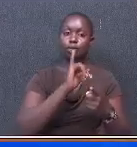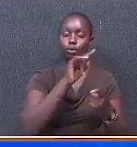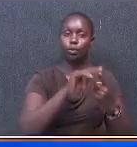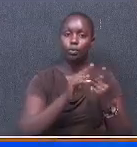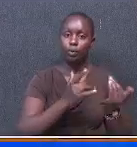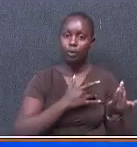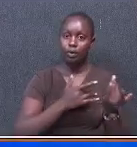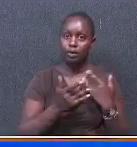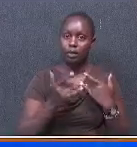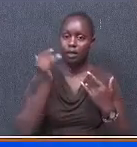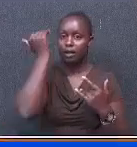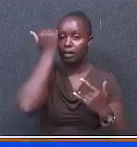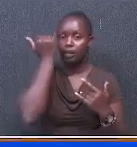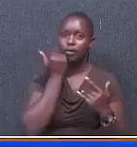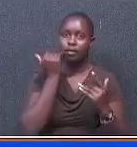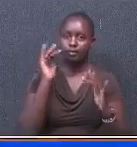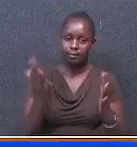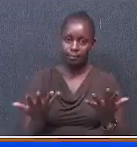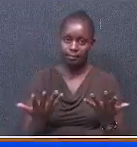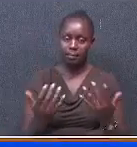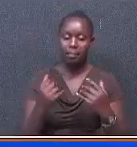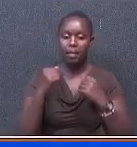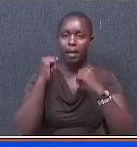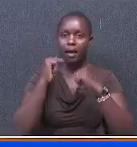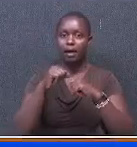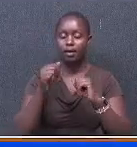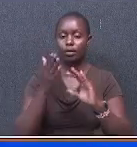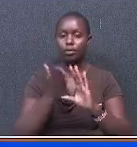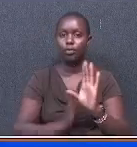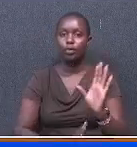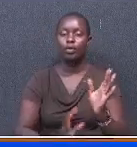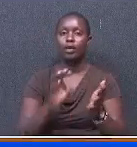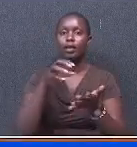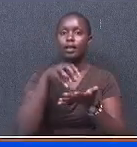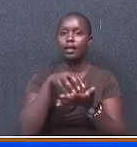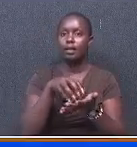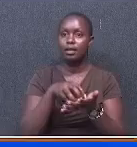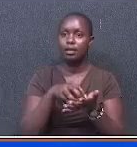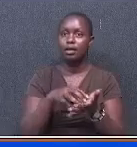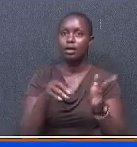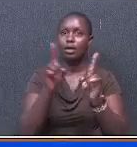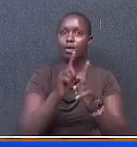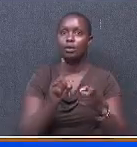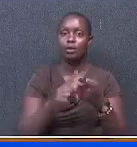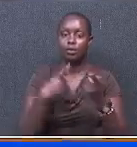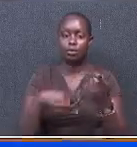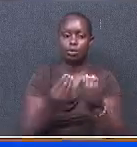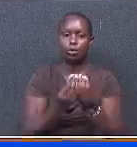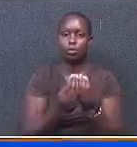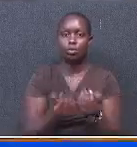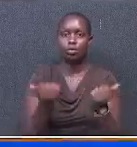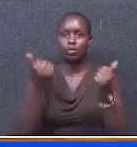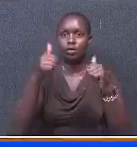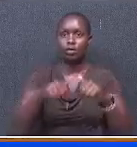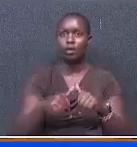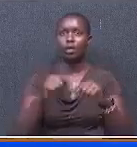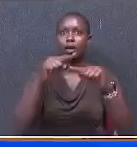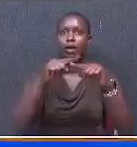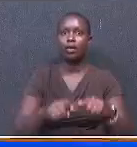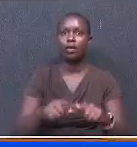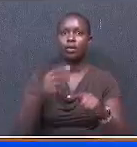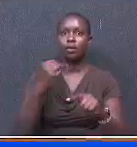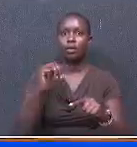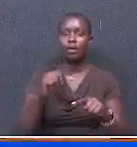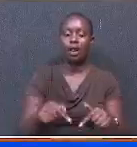court agreed to withdraw the case and be reinstated today. According to them,